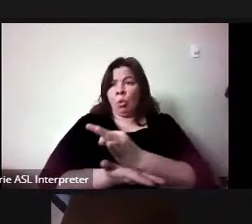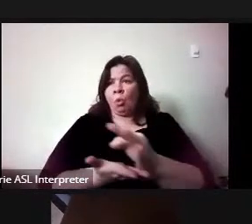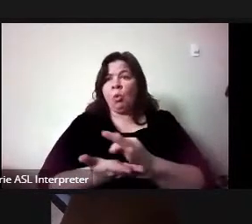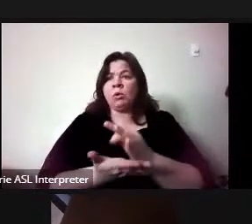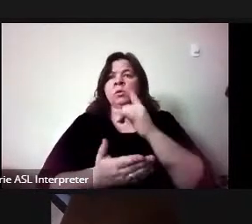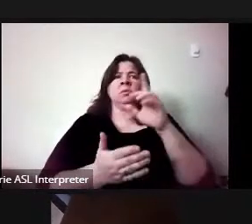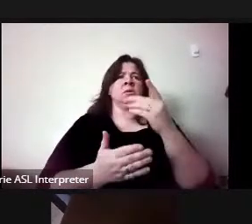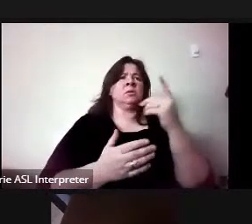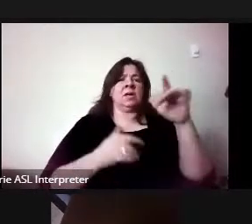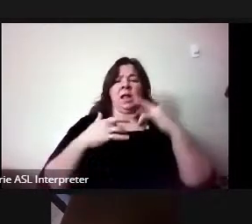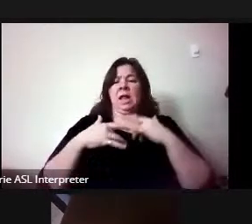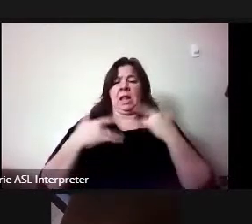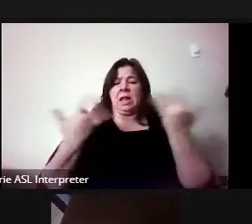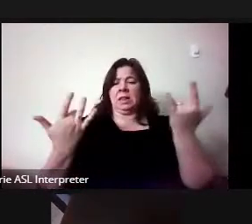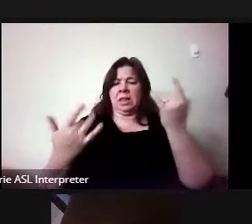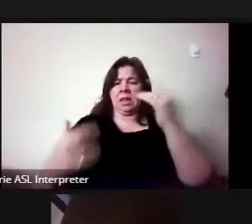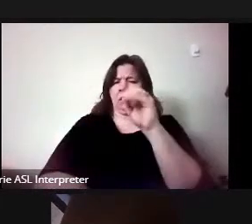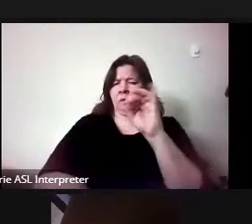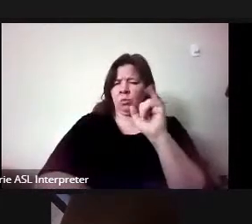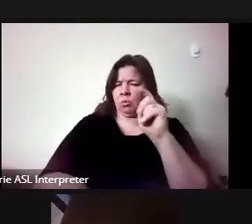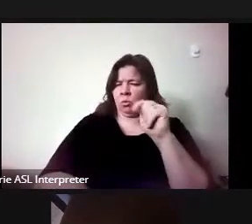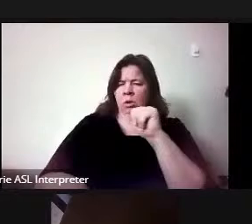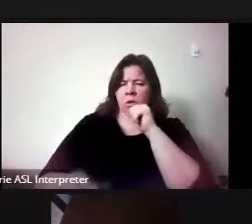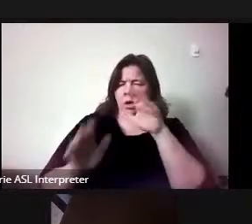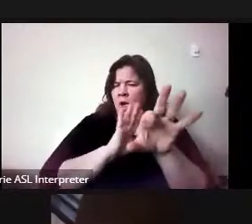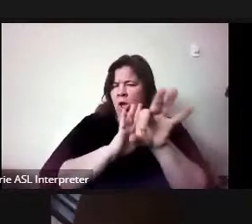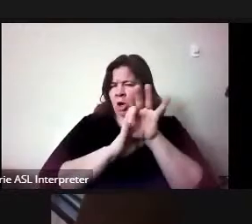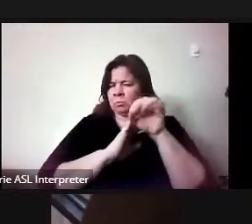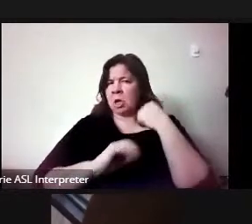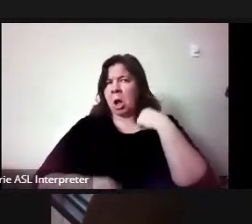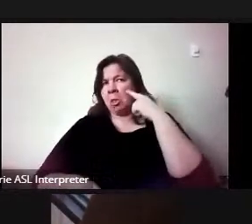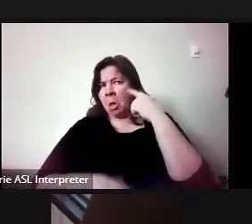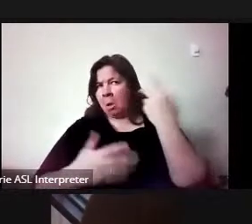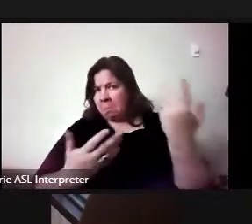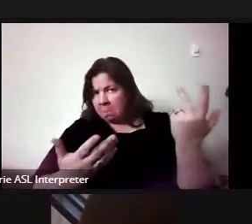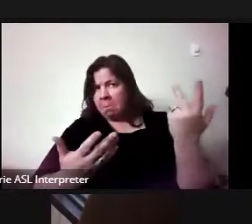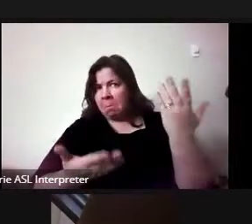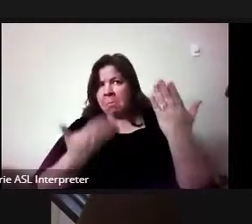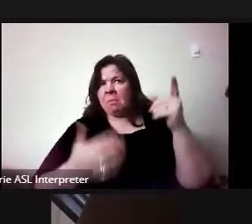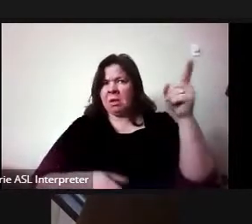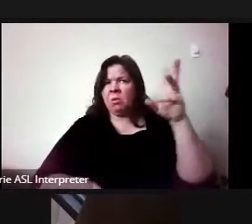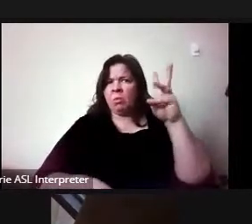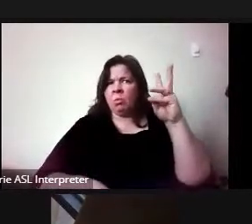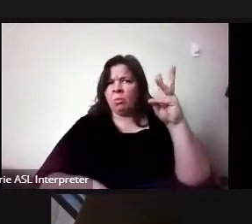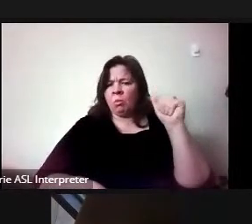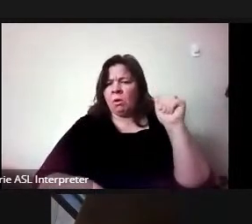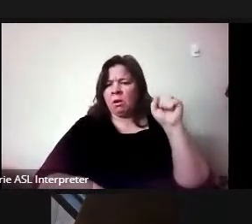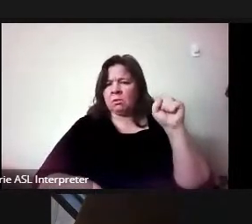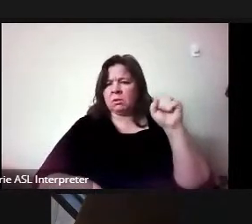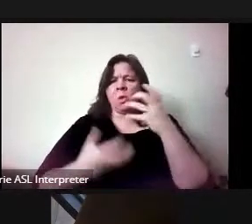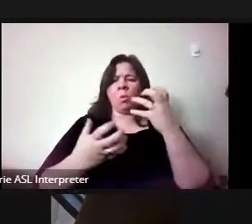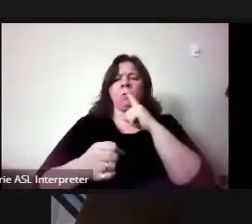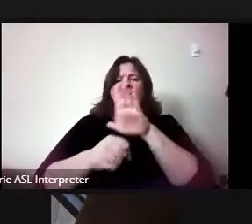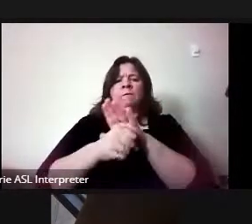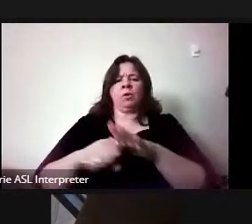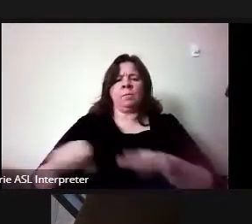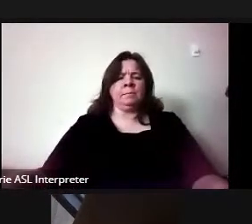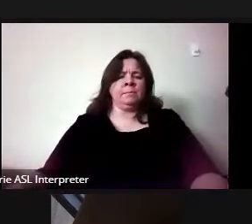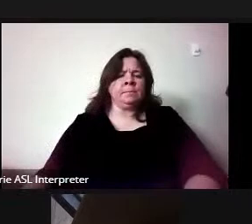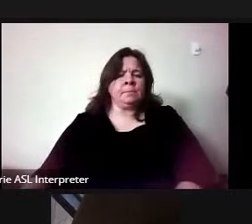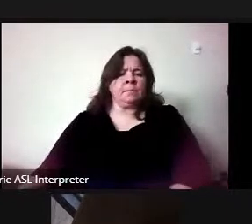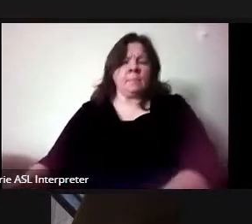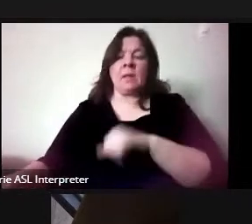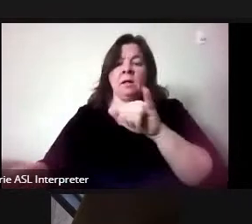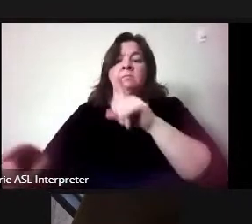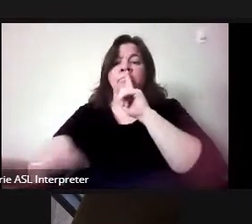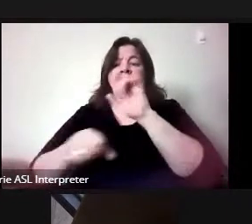was saying that Litecoin is not an option. And as far as I was aware, it was. So I just wanted to confirm. Yeah, it is an